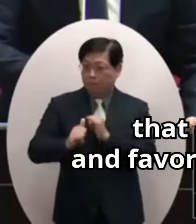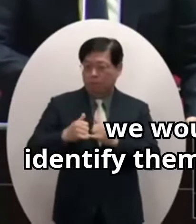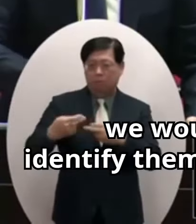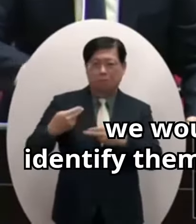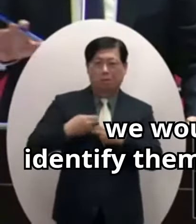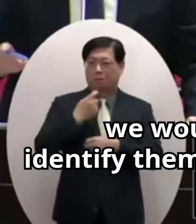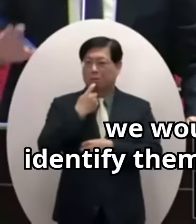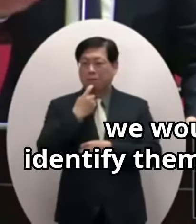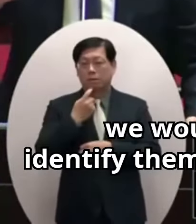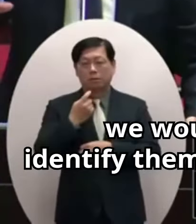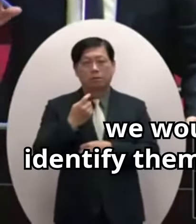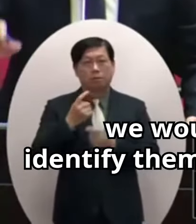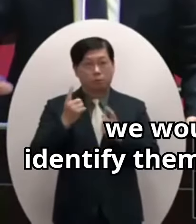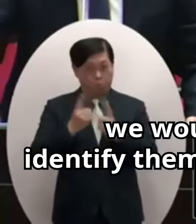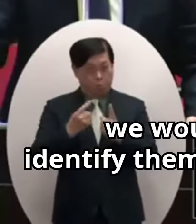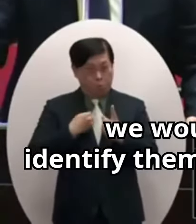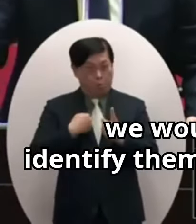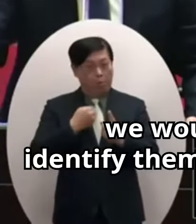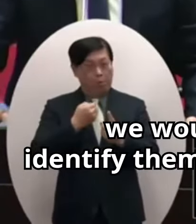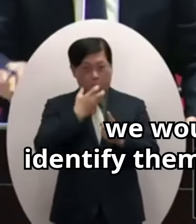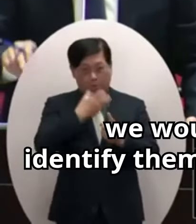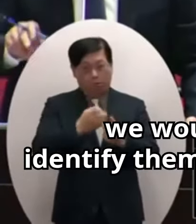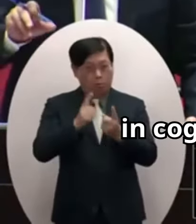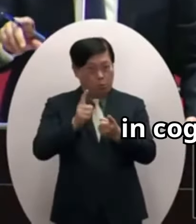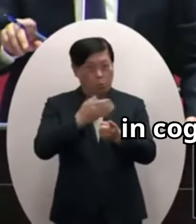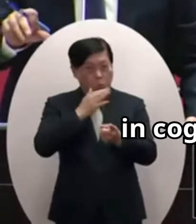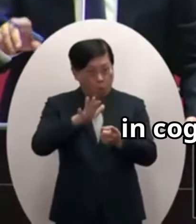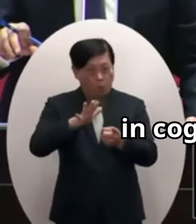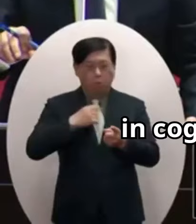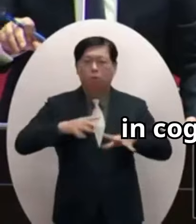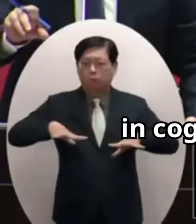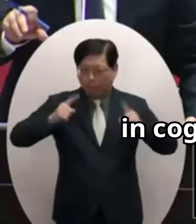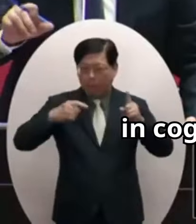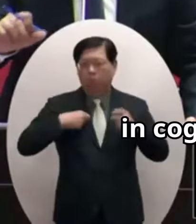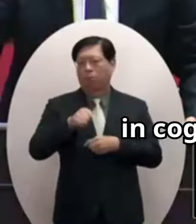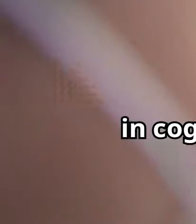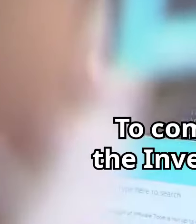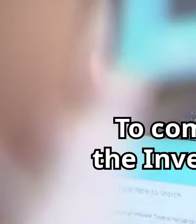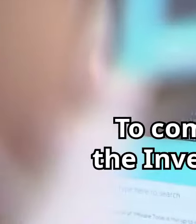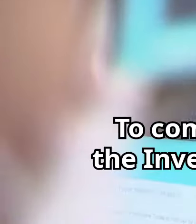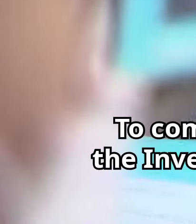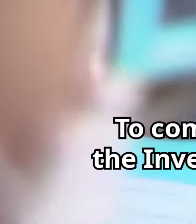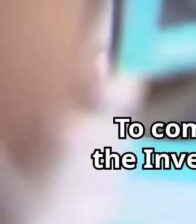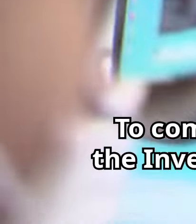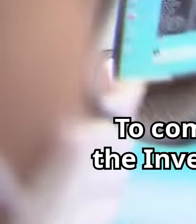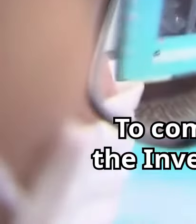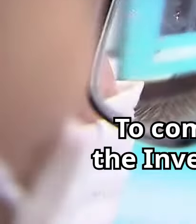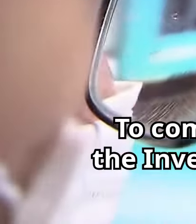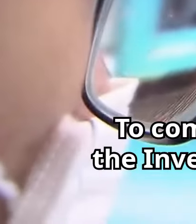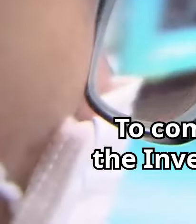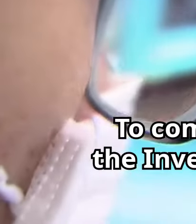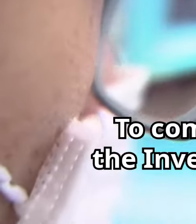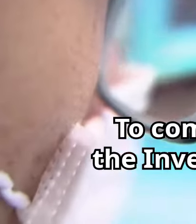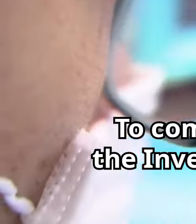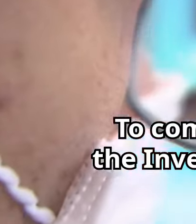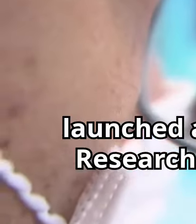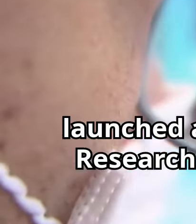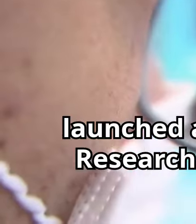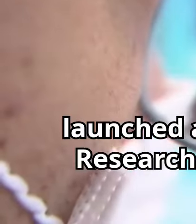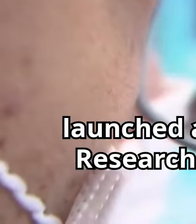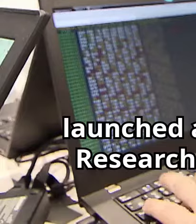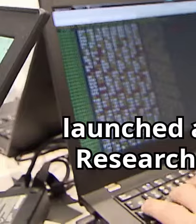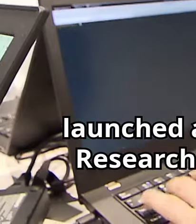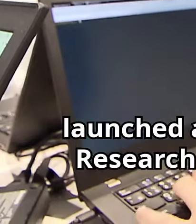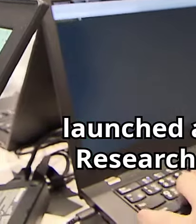side, we would preliminarily identify them as local collaborators in cognitive warfare. To combat the threat, the Investigation